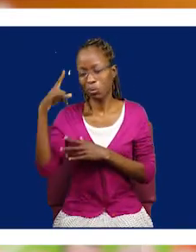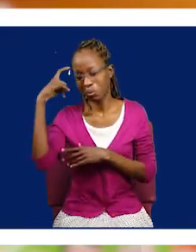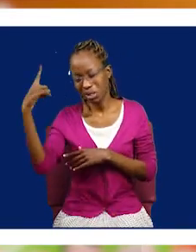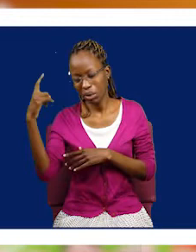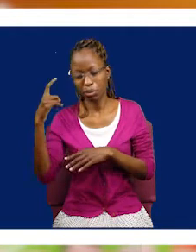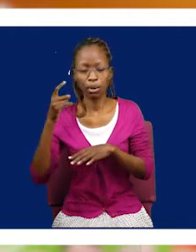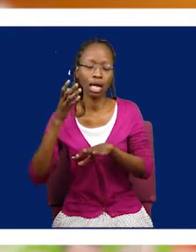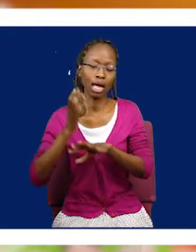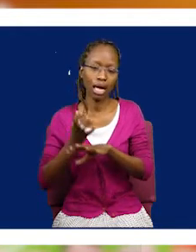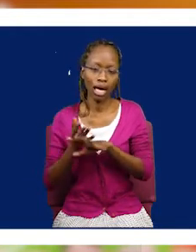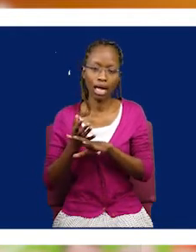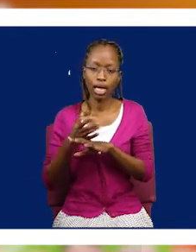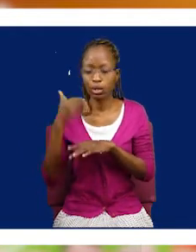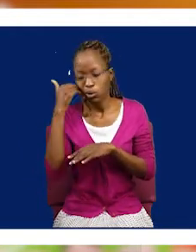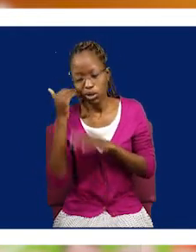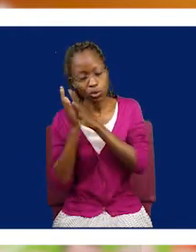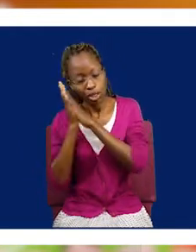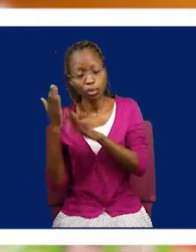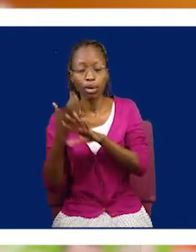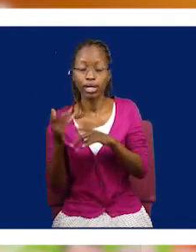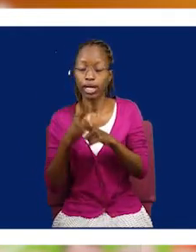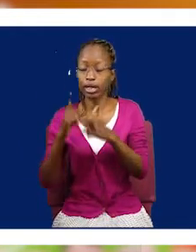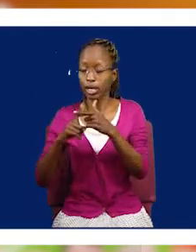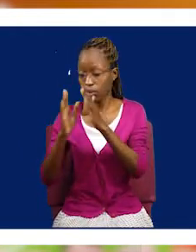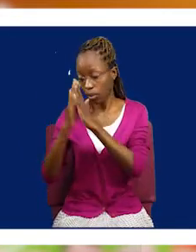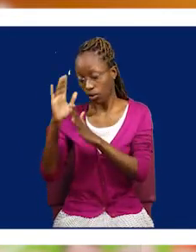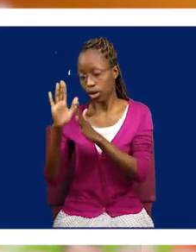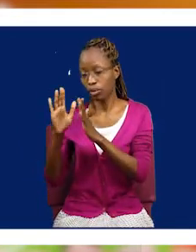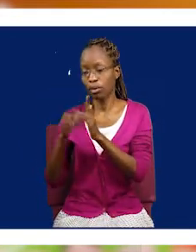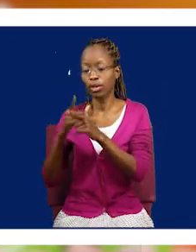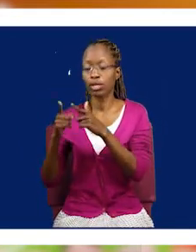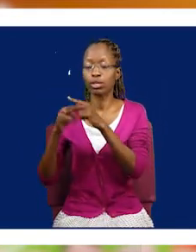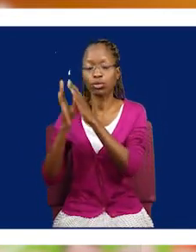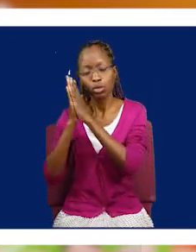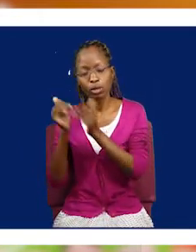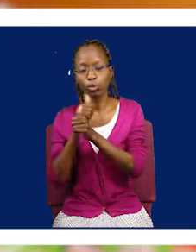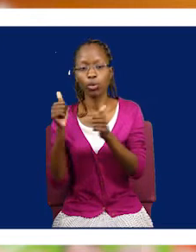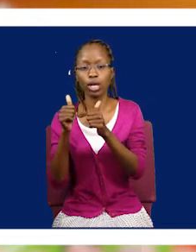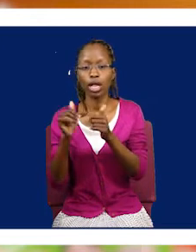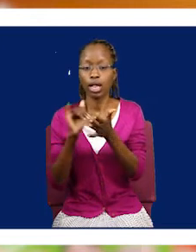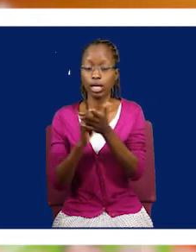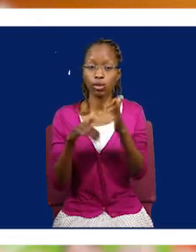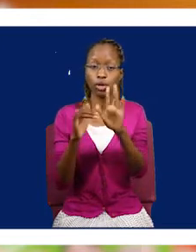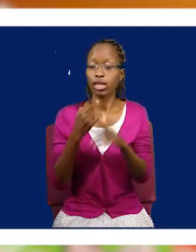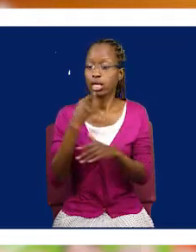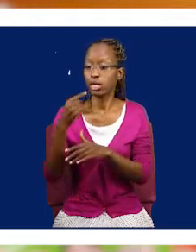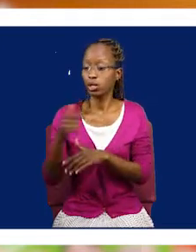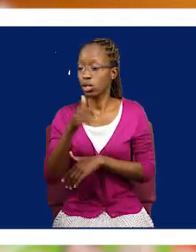They would be helped also to stop having nightmares. In that way, they told others about